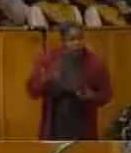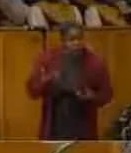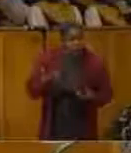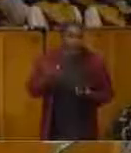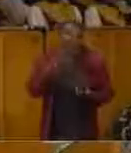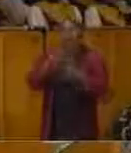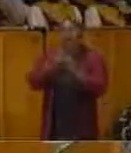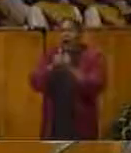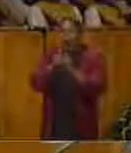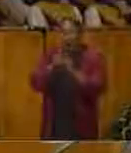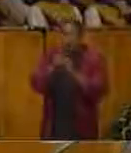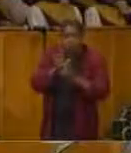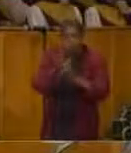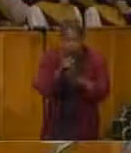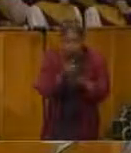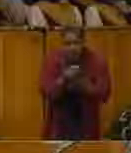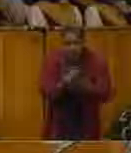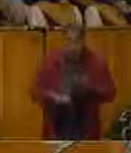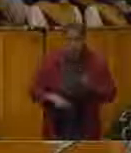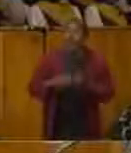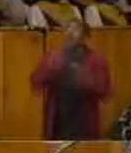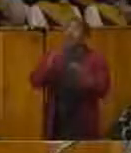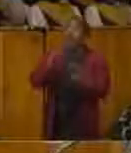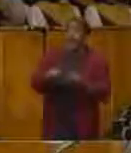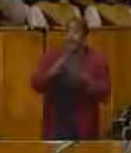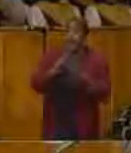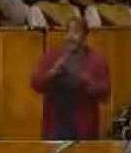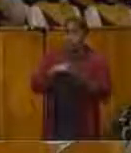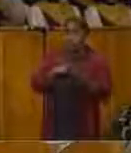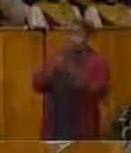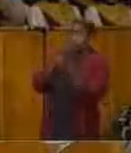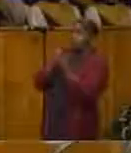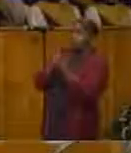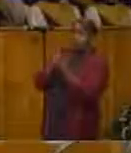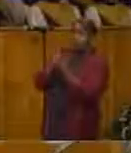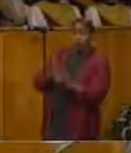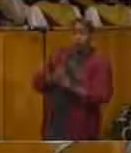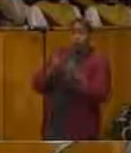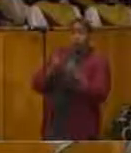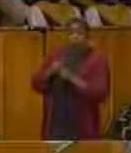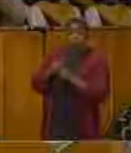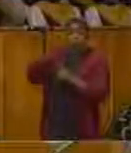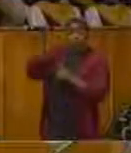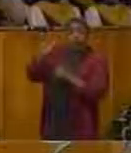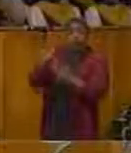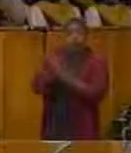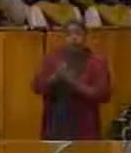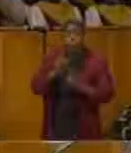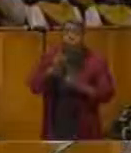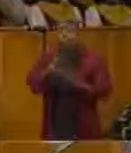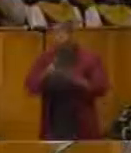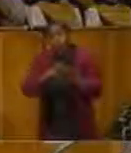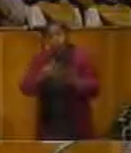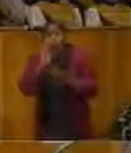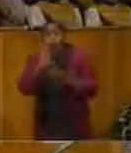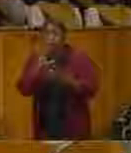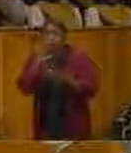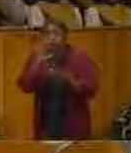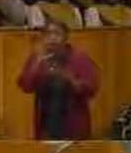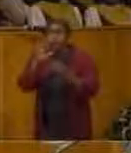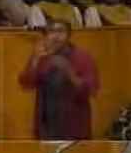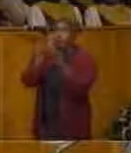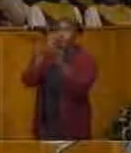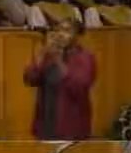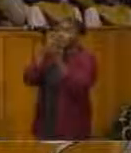That how you handle money can either align your life with the will of God or leave you misaligned with